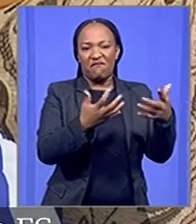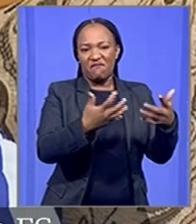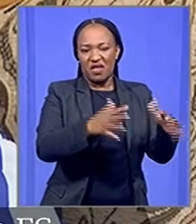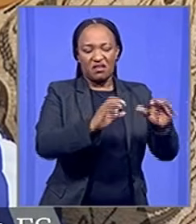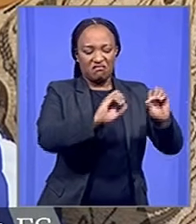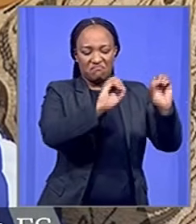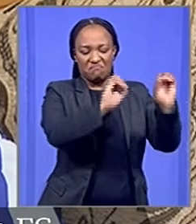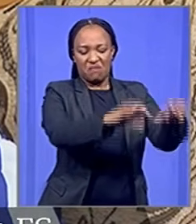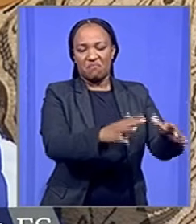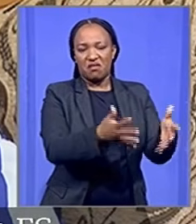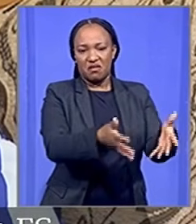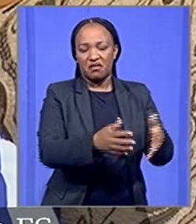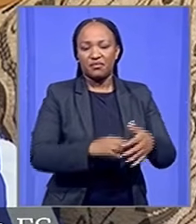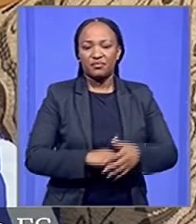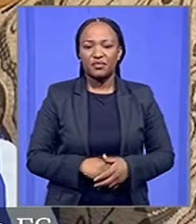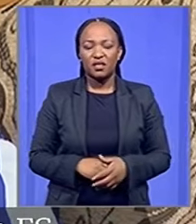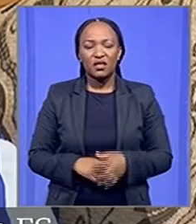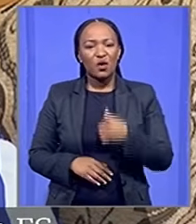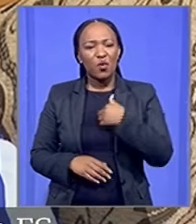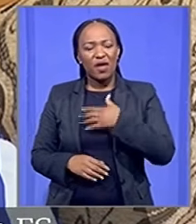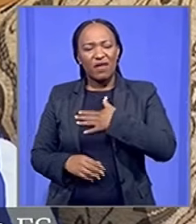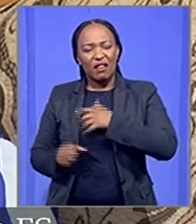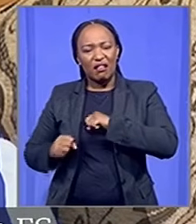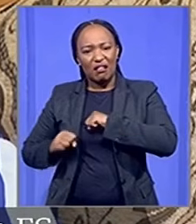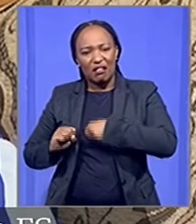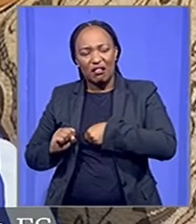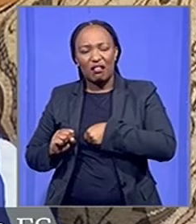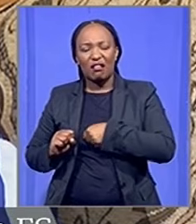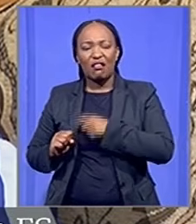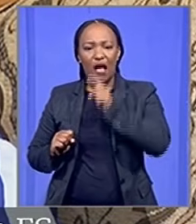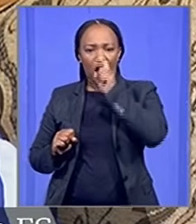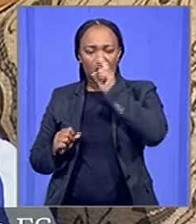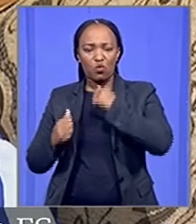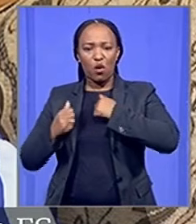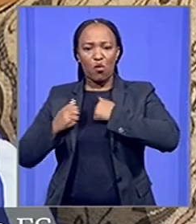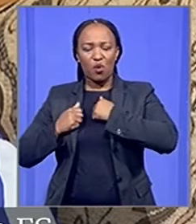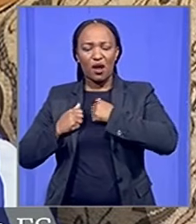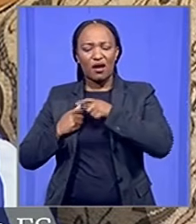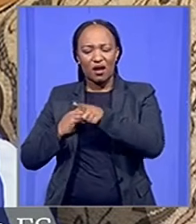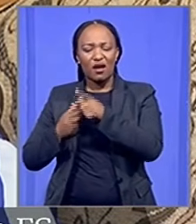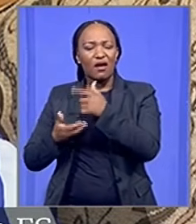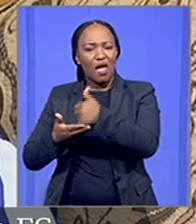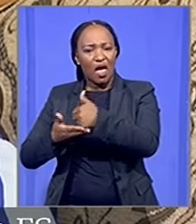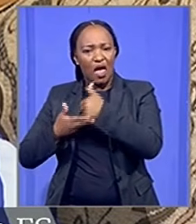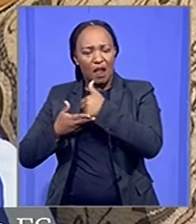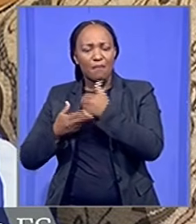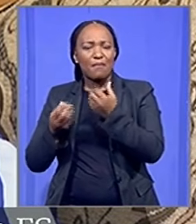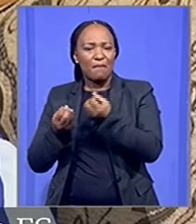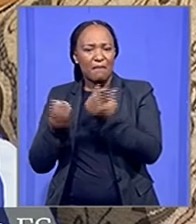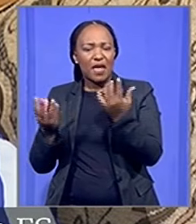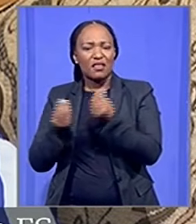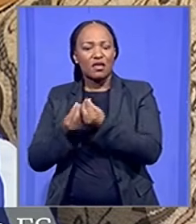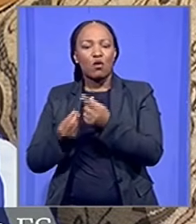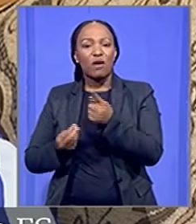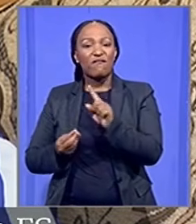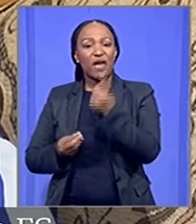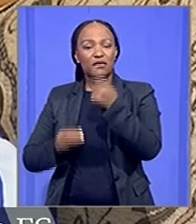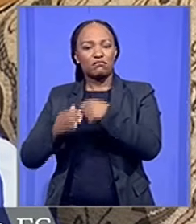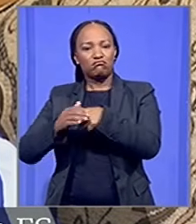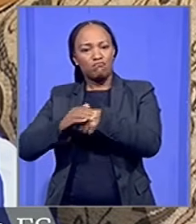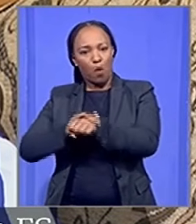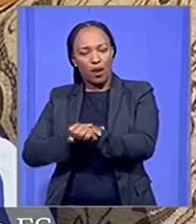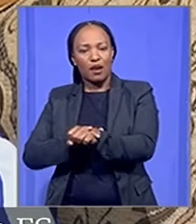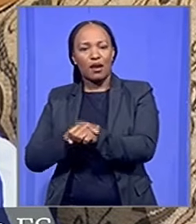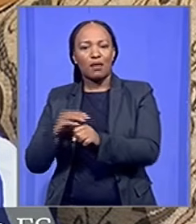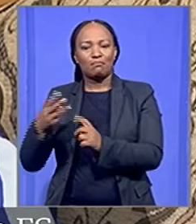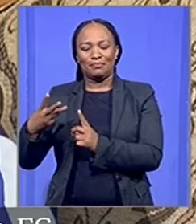bana ausi ntho tse ngata ne re go re ne le ena re thusang ka tsona hobane ke ena firstborn ya lapeng so ntho